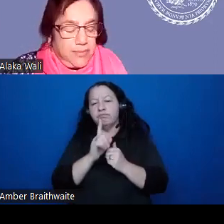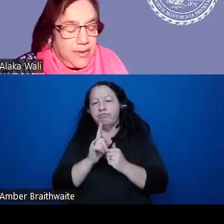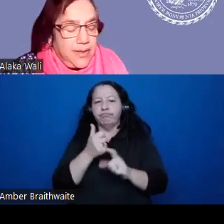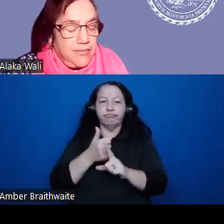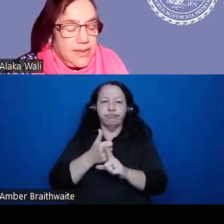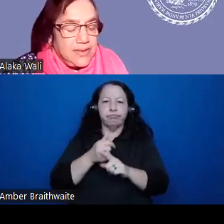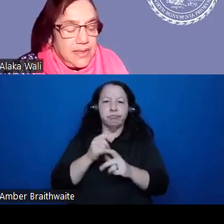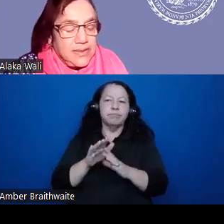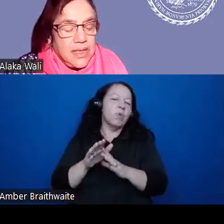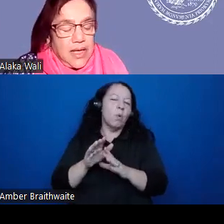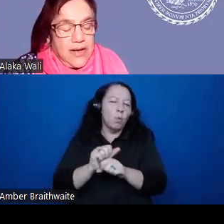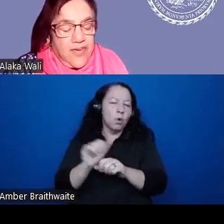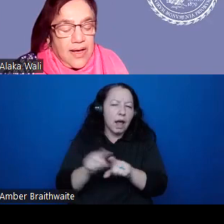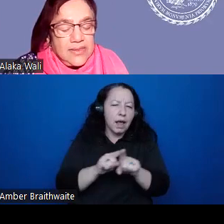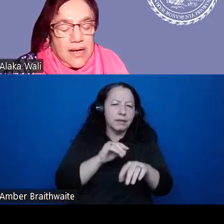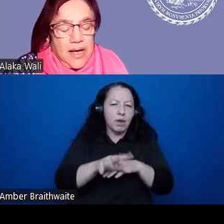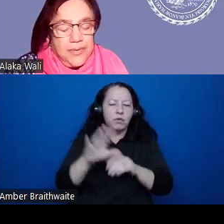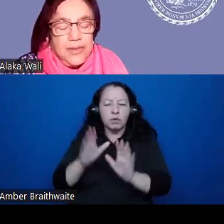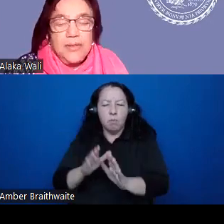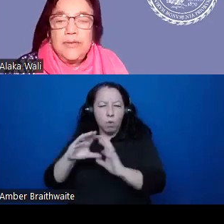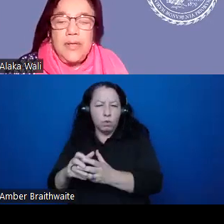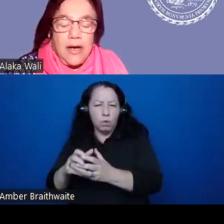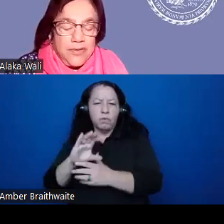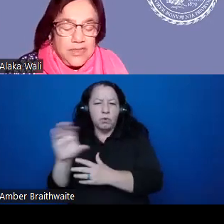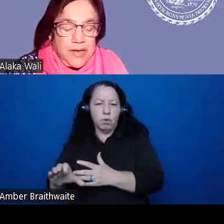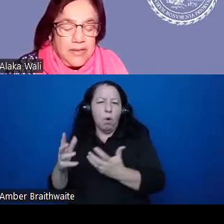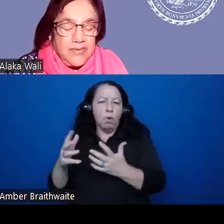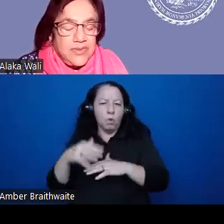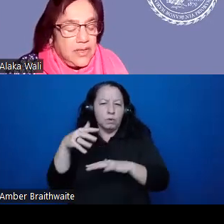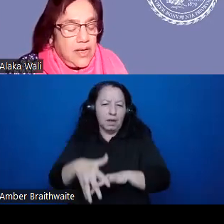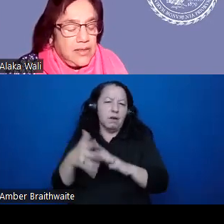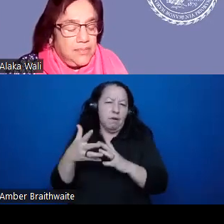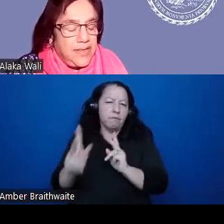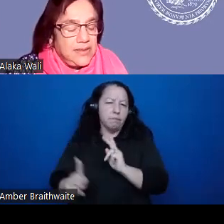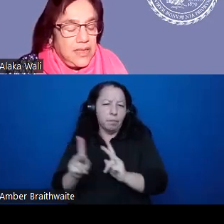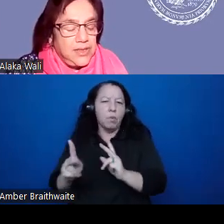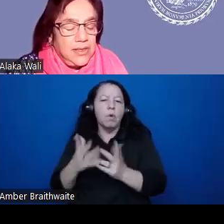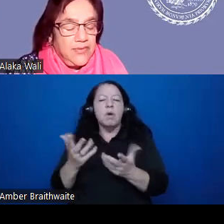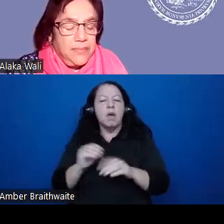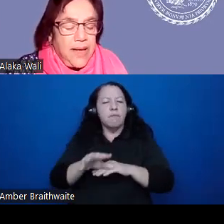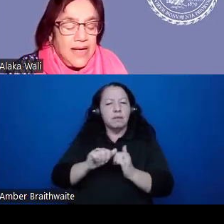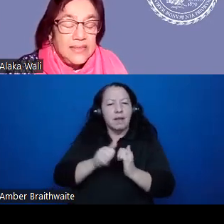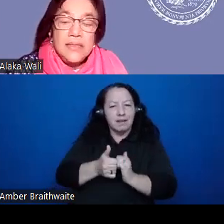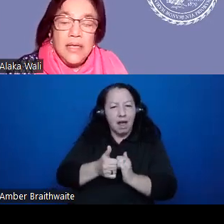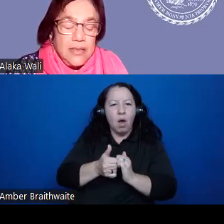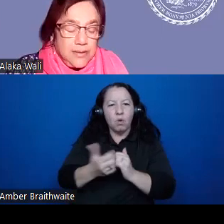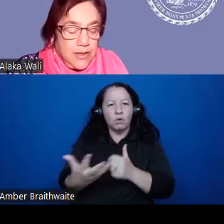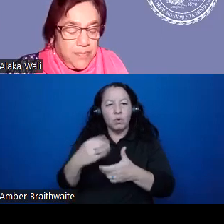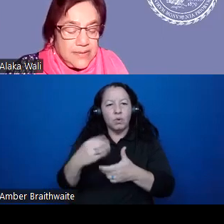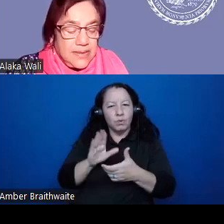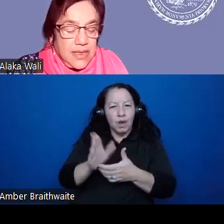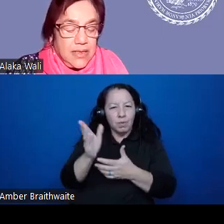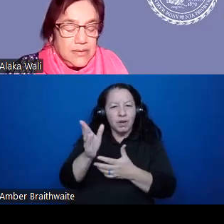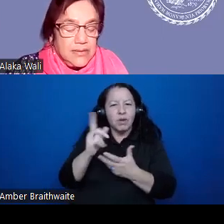Native American residents advised on how to include their perspectives to connect the presentation of the past to